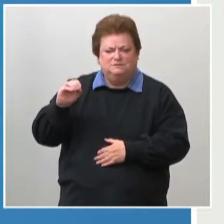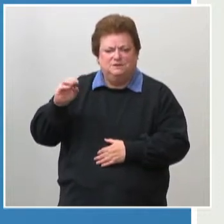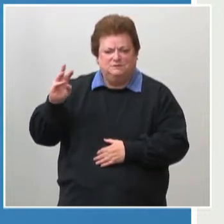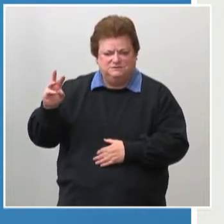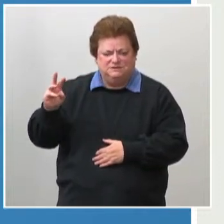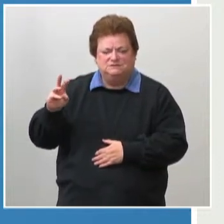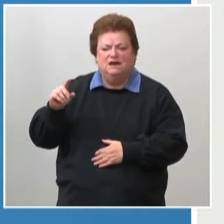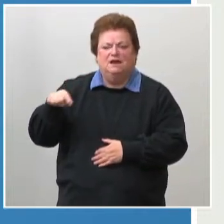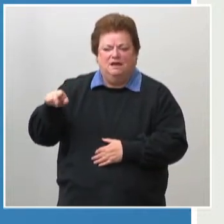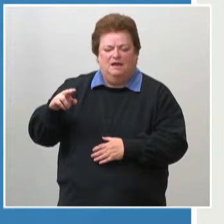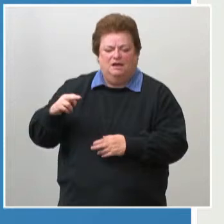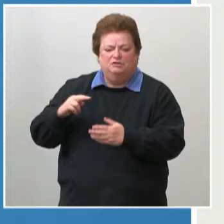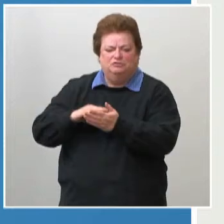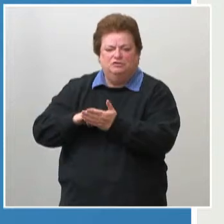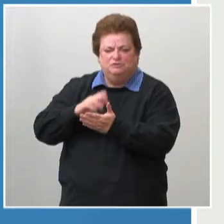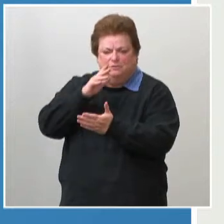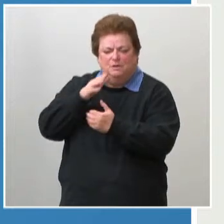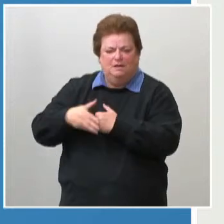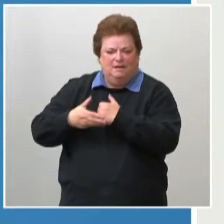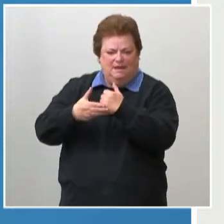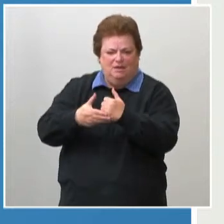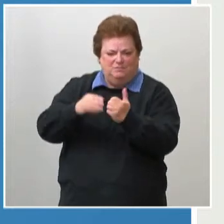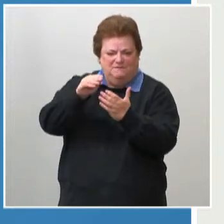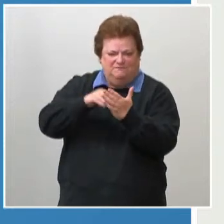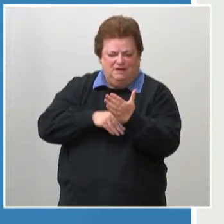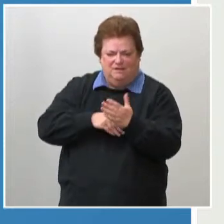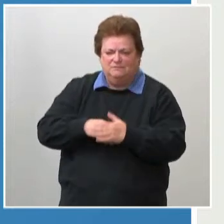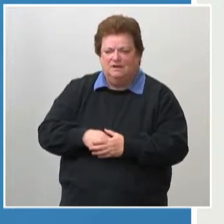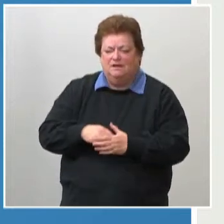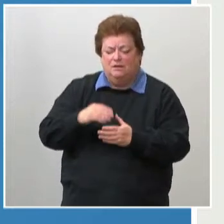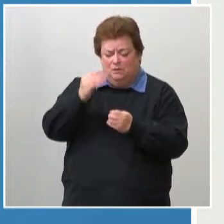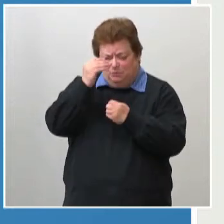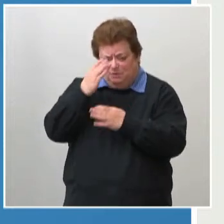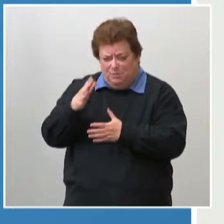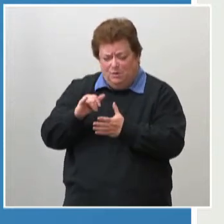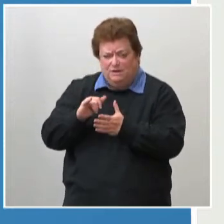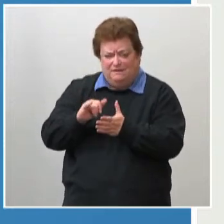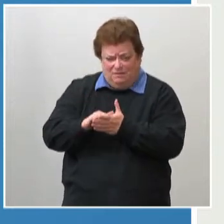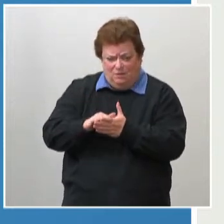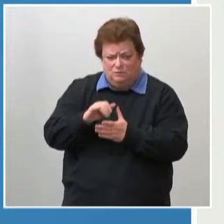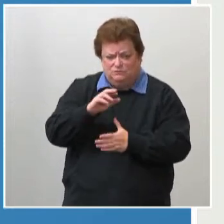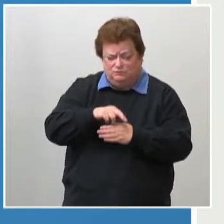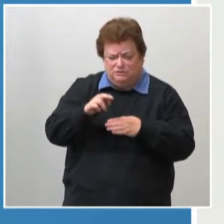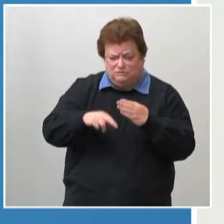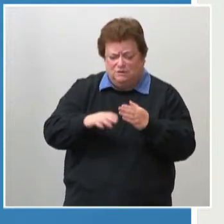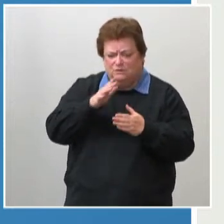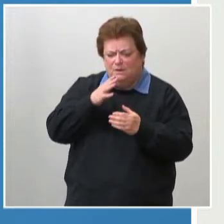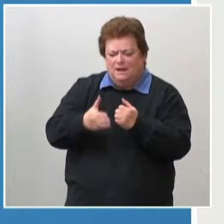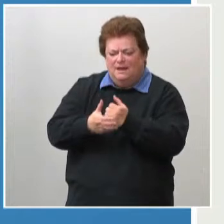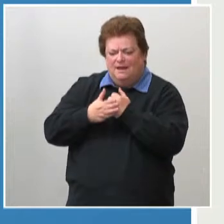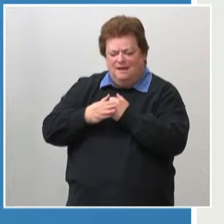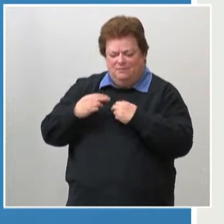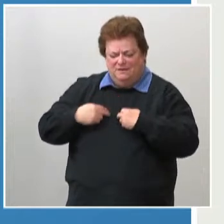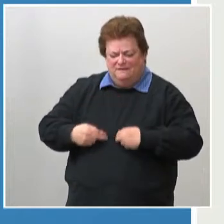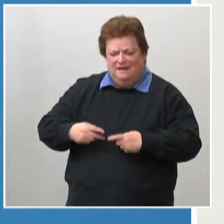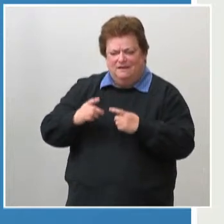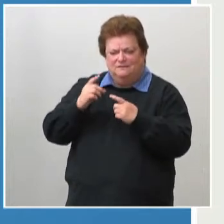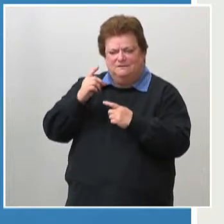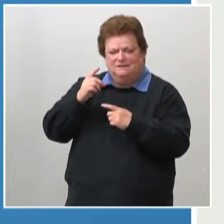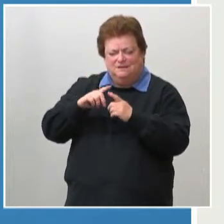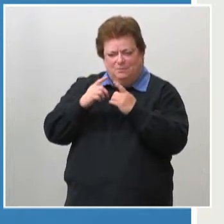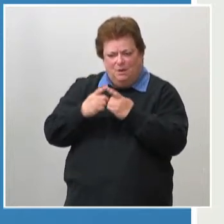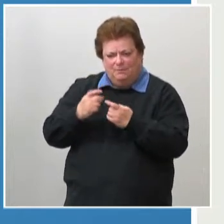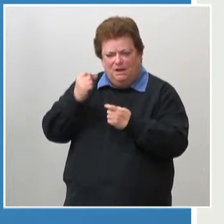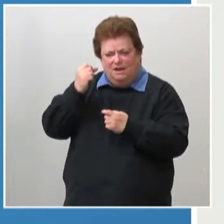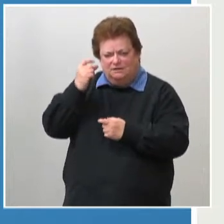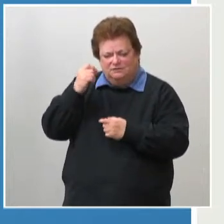402-441-8006 and a health department nurse will assist you. Reporting these results will help enhance the health department's level of understanding for how much home test kits